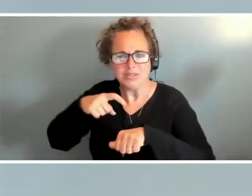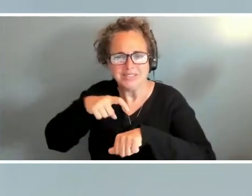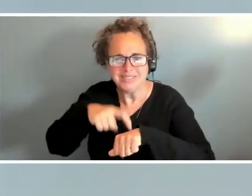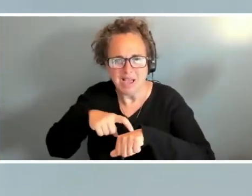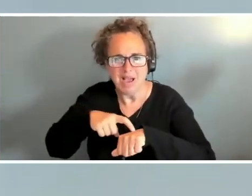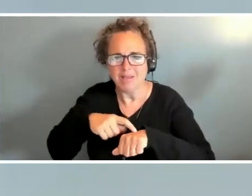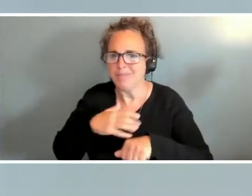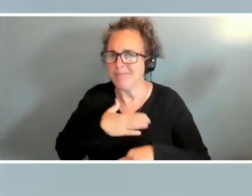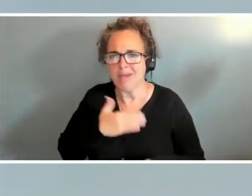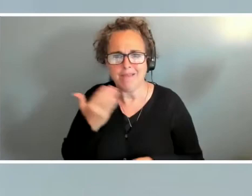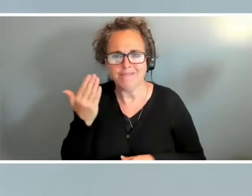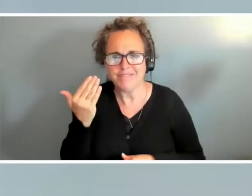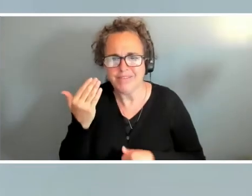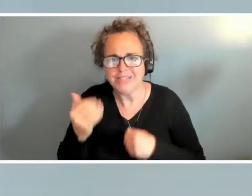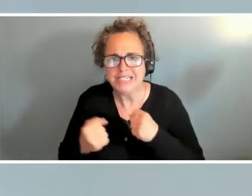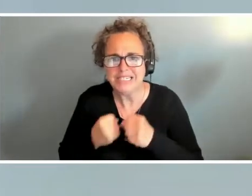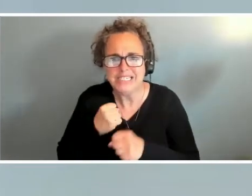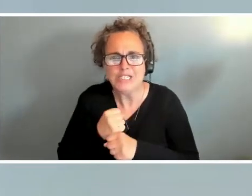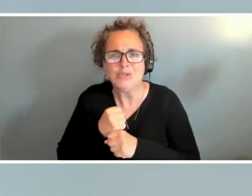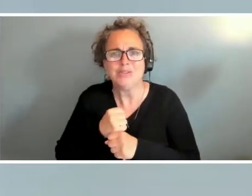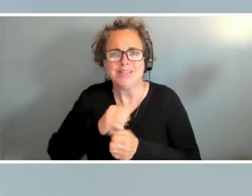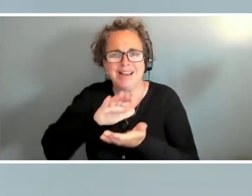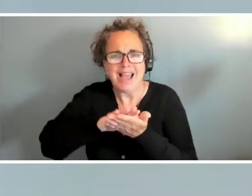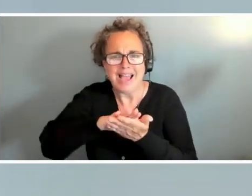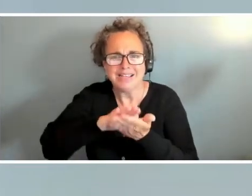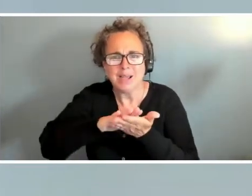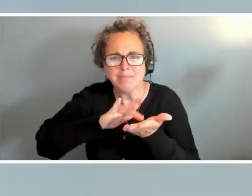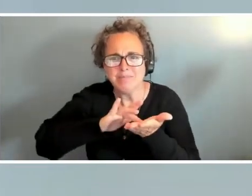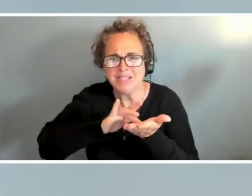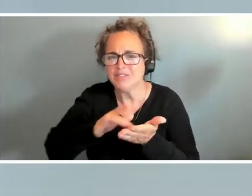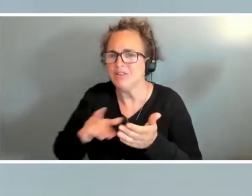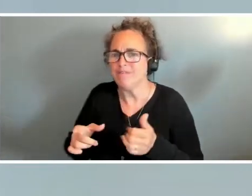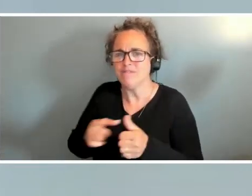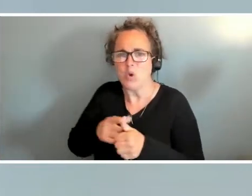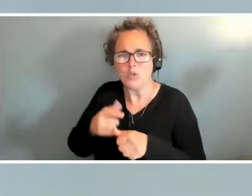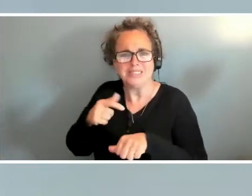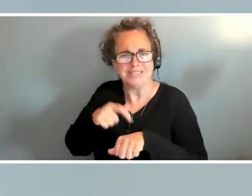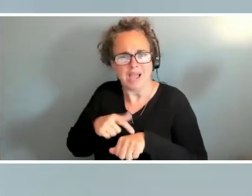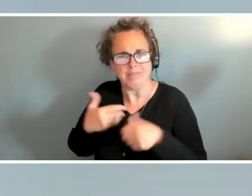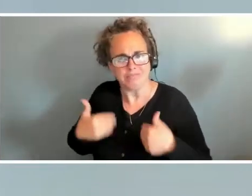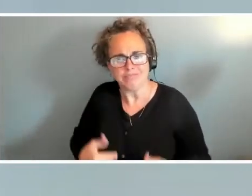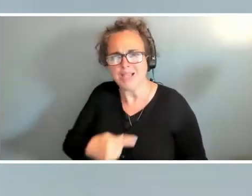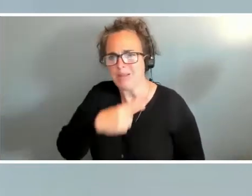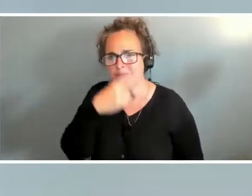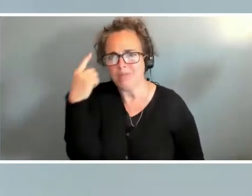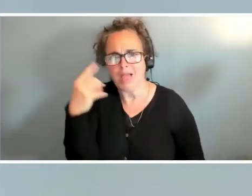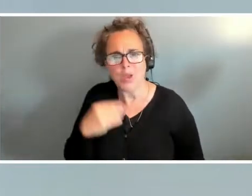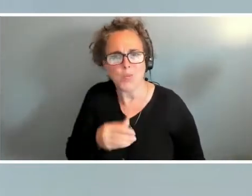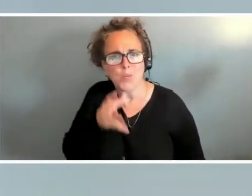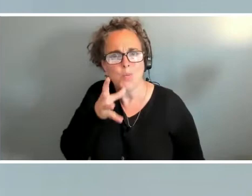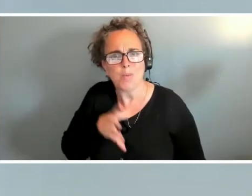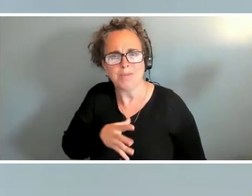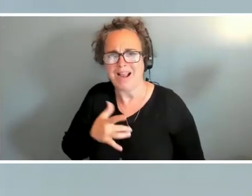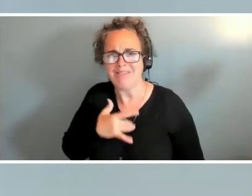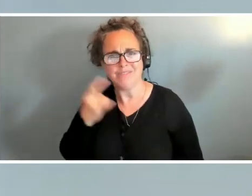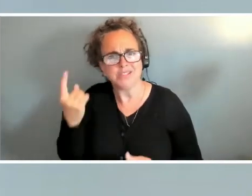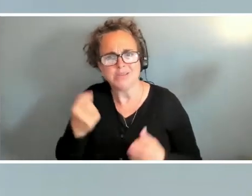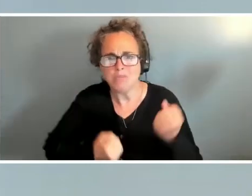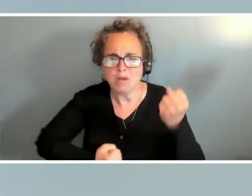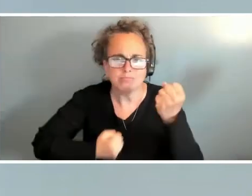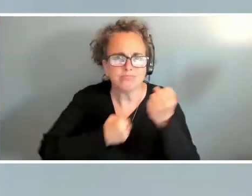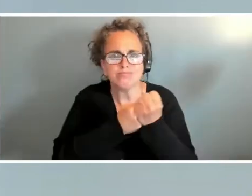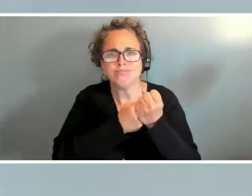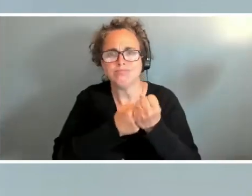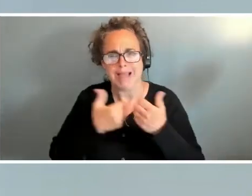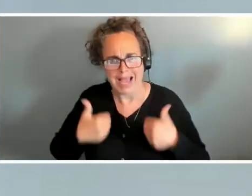think, 15 years in academic medicine. She said, this is the first time as a Black woman that I've felt affirmed as an